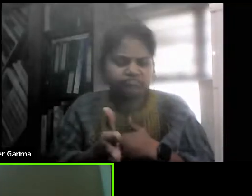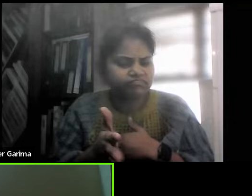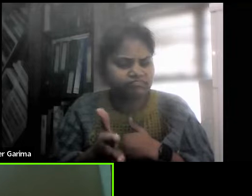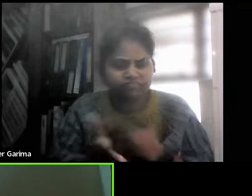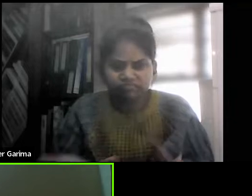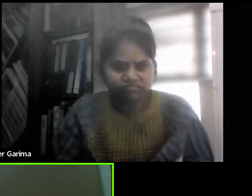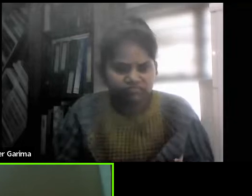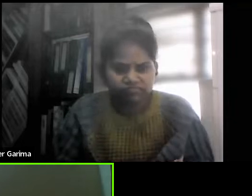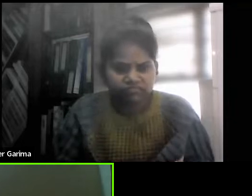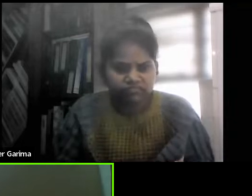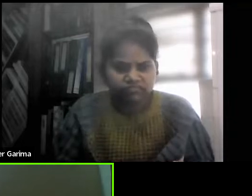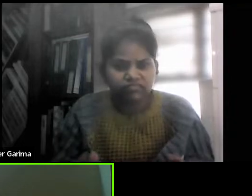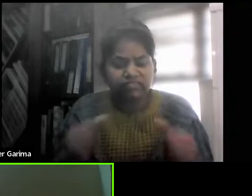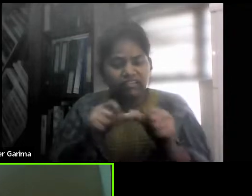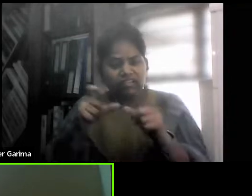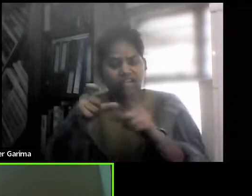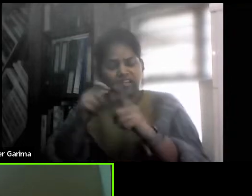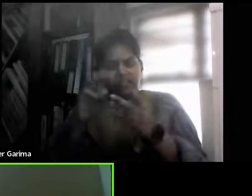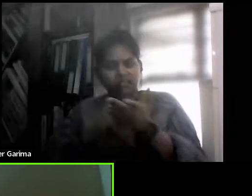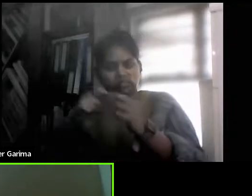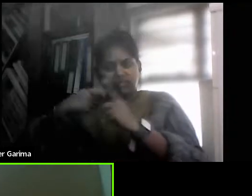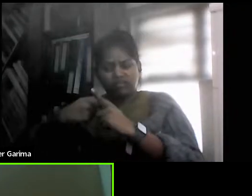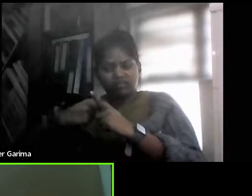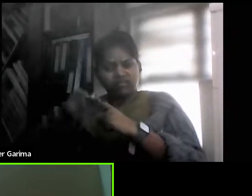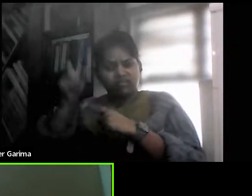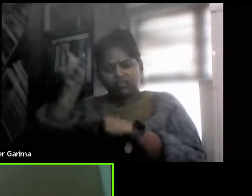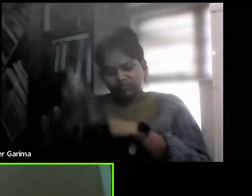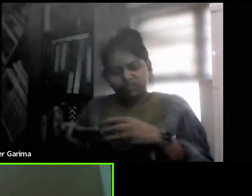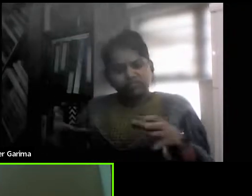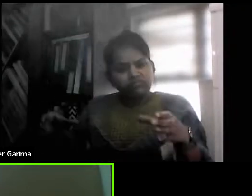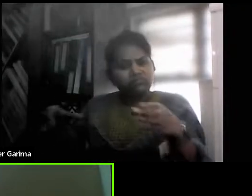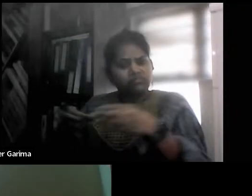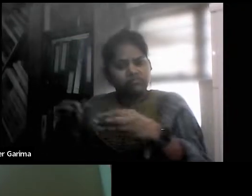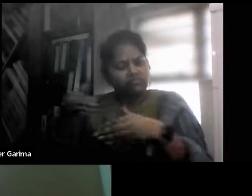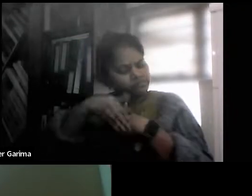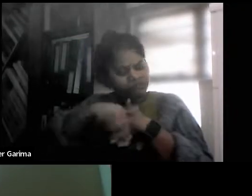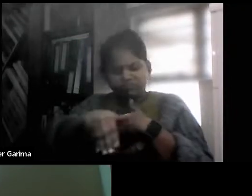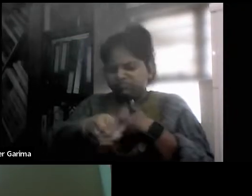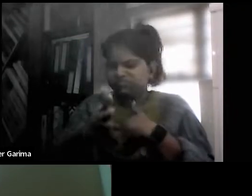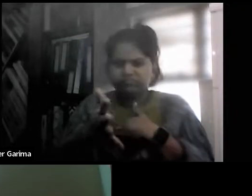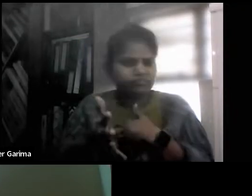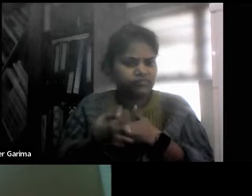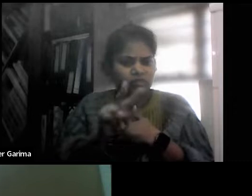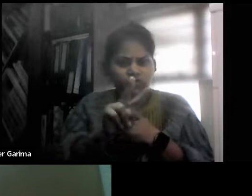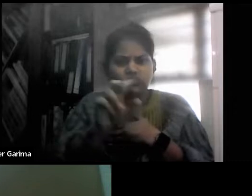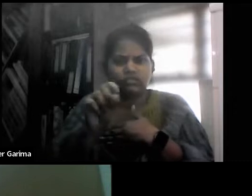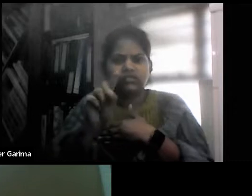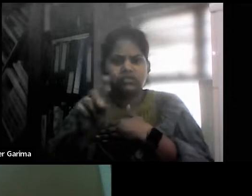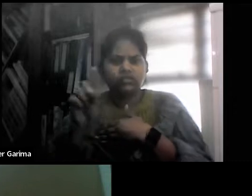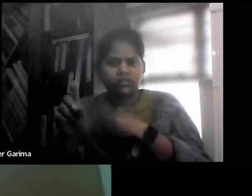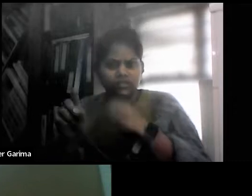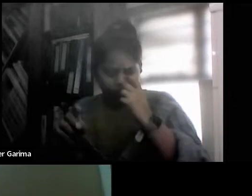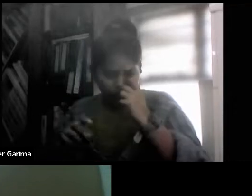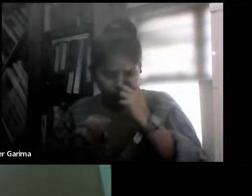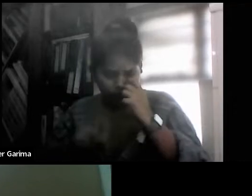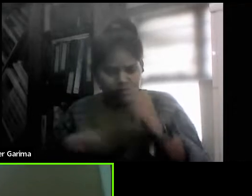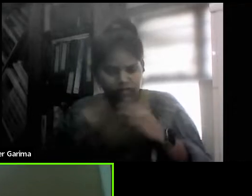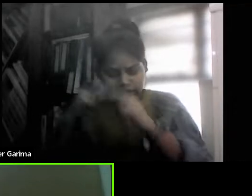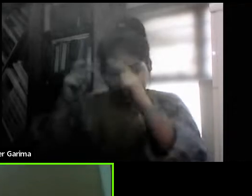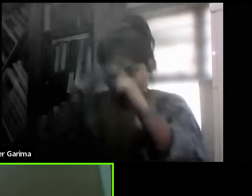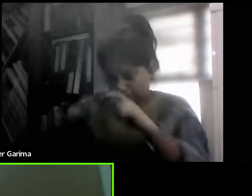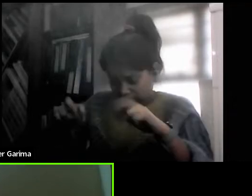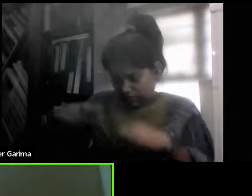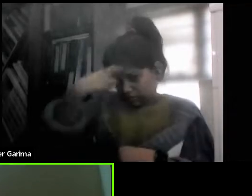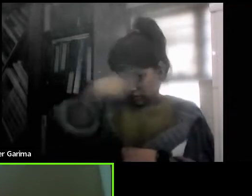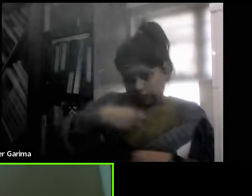ADMK party. The party which actually took power in 2011 in the state of Tamil Nadu. And as a result, what